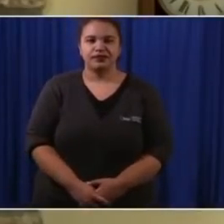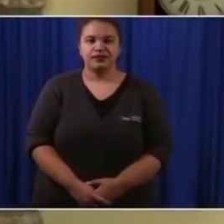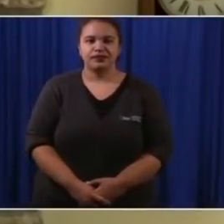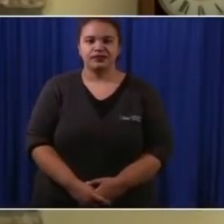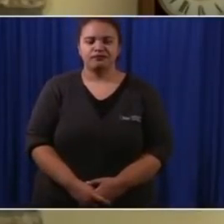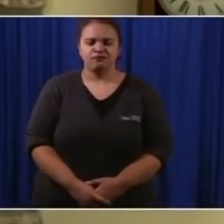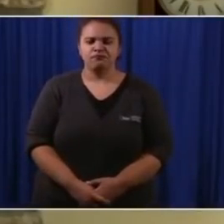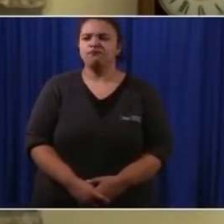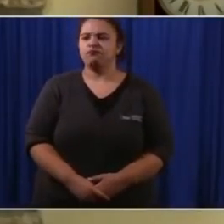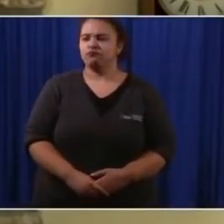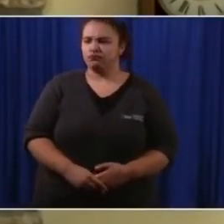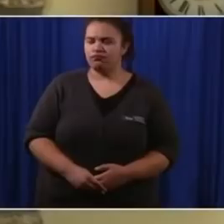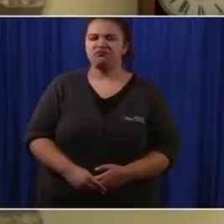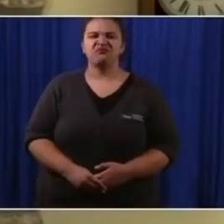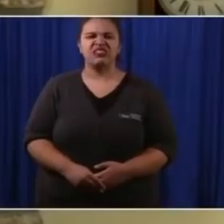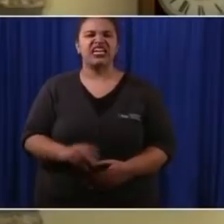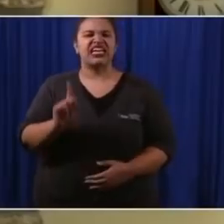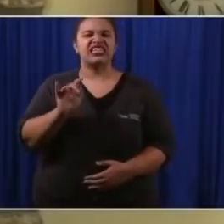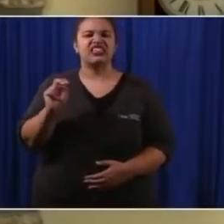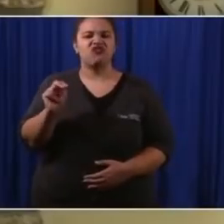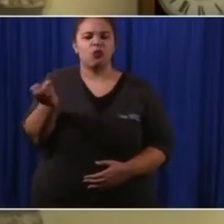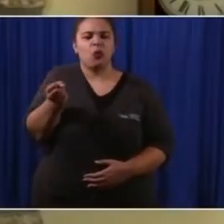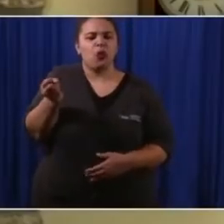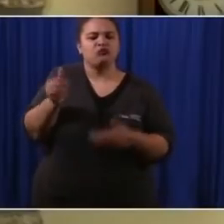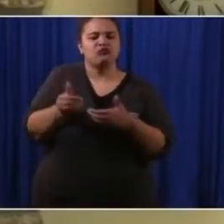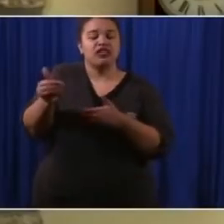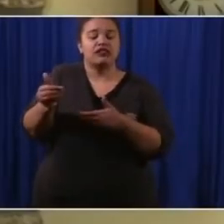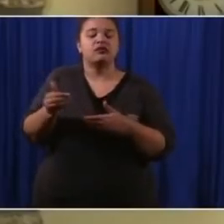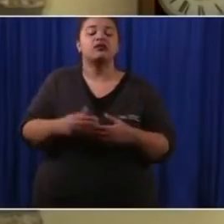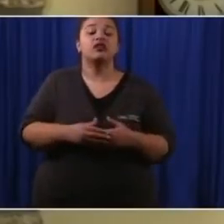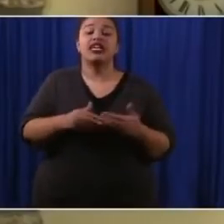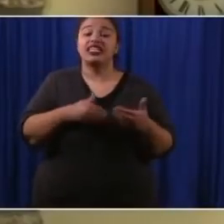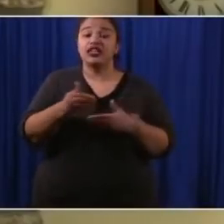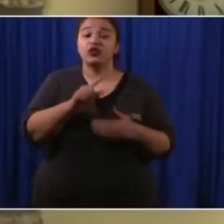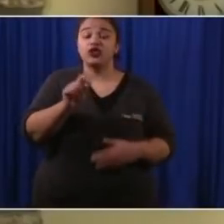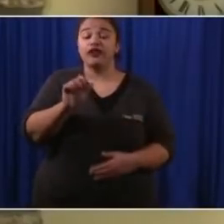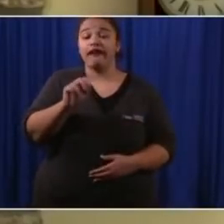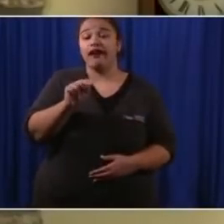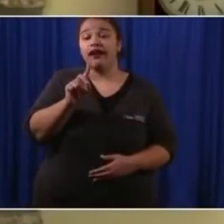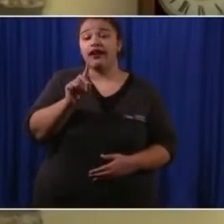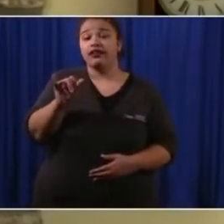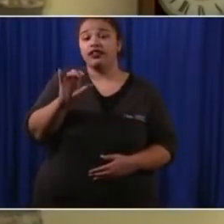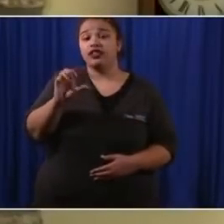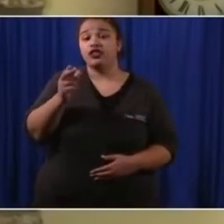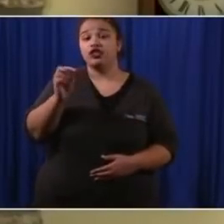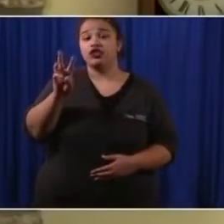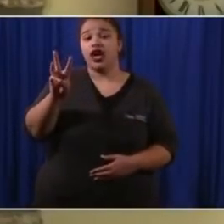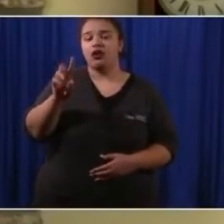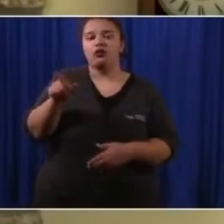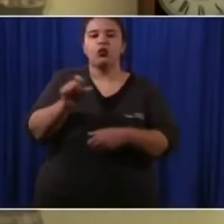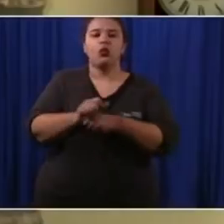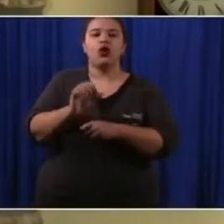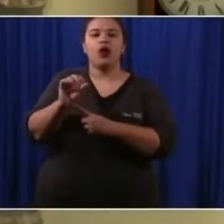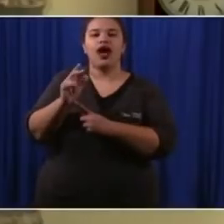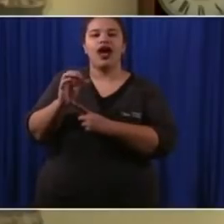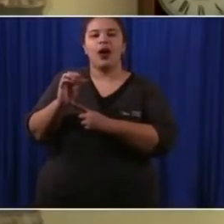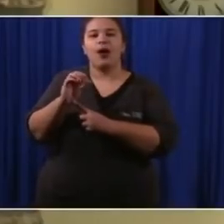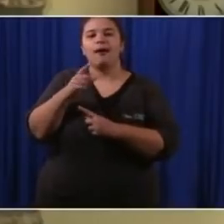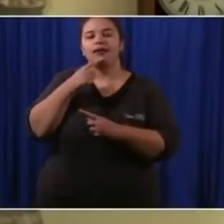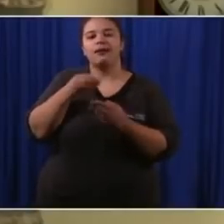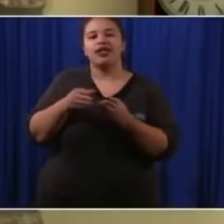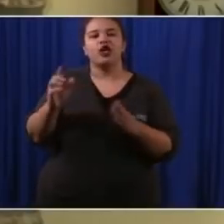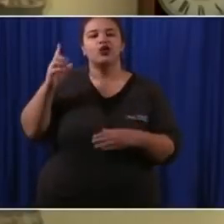We'll have Kevin go next. The next question is from Andy Chow at Ohio Public Radio and Television.